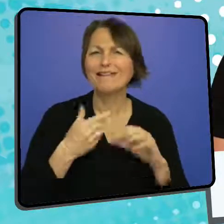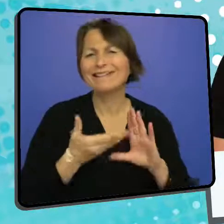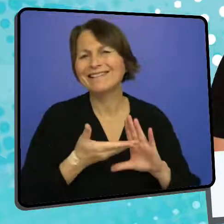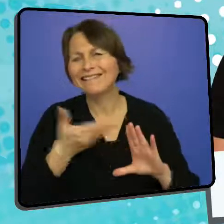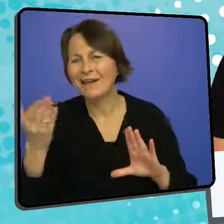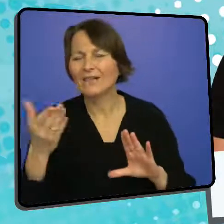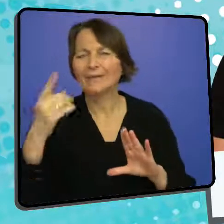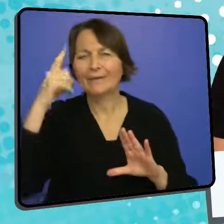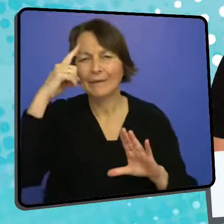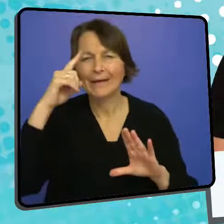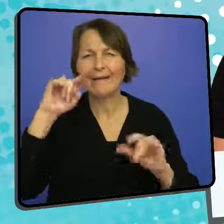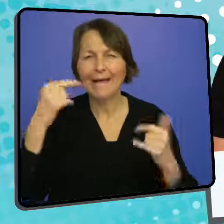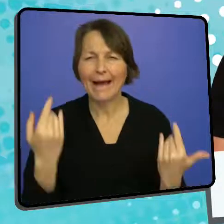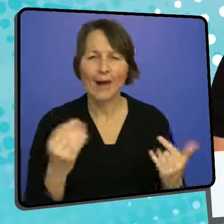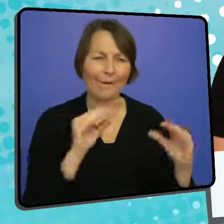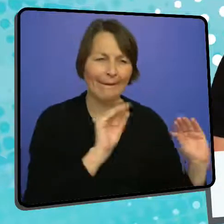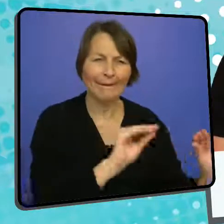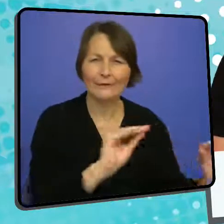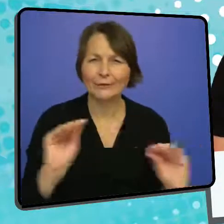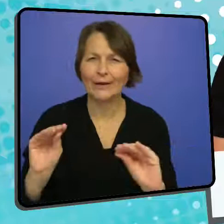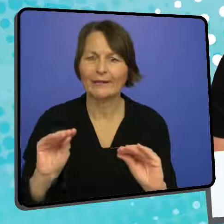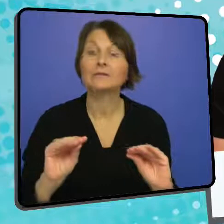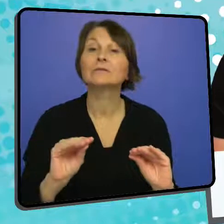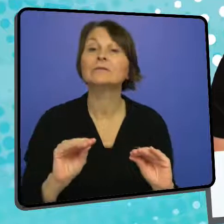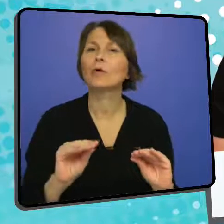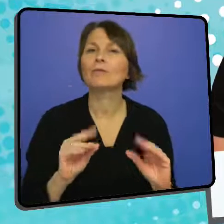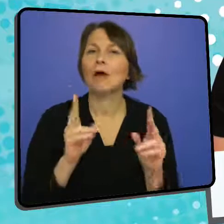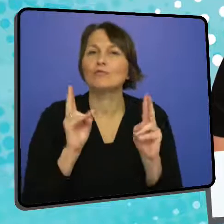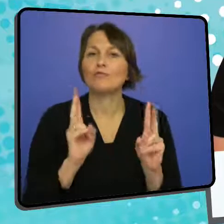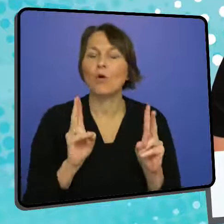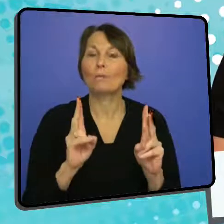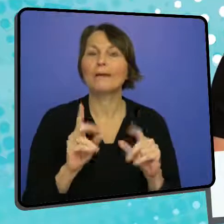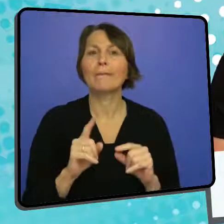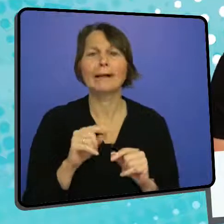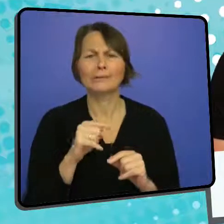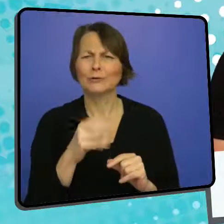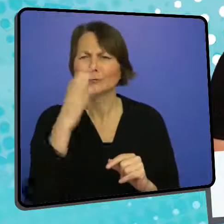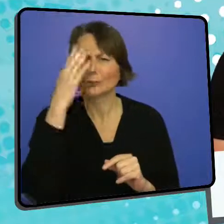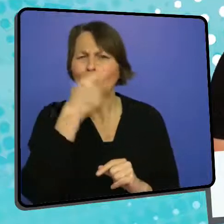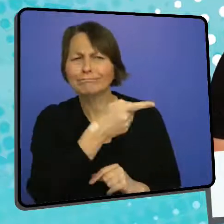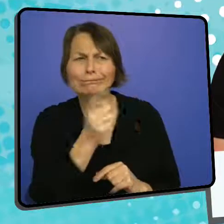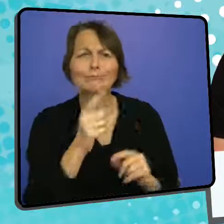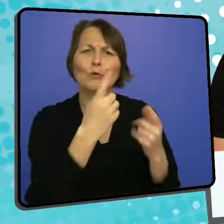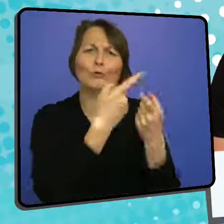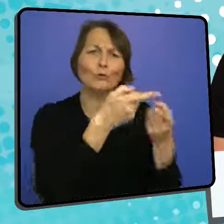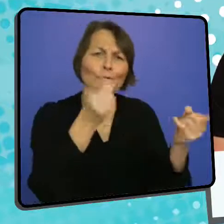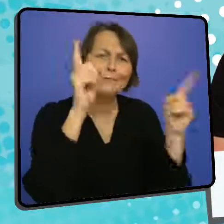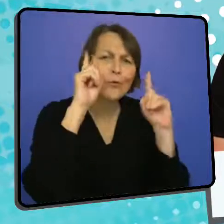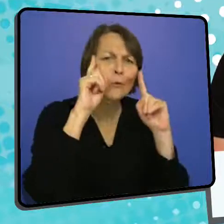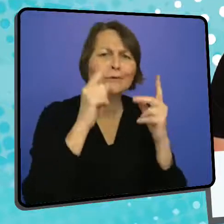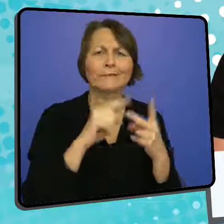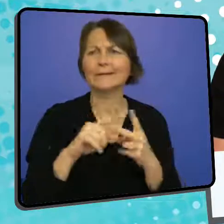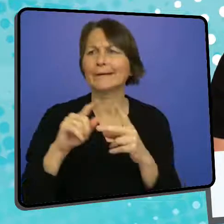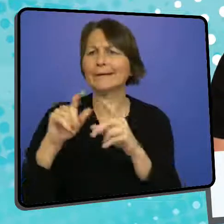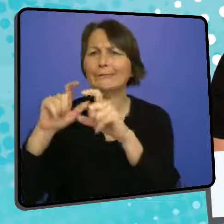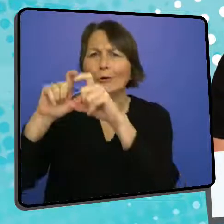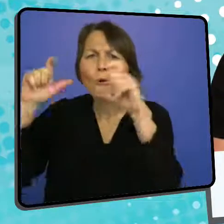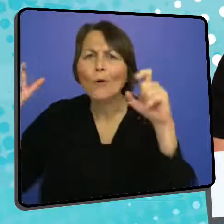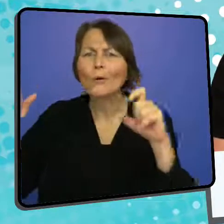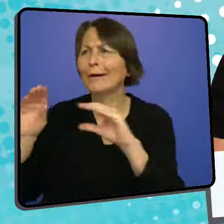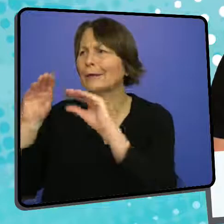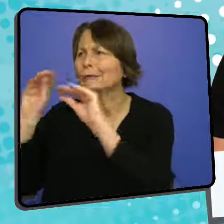traditional ways of education, whether that is education at university or more corporate training, as we all know it. So that's